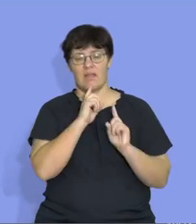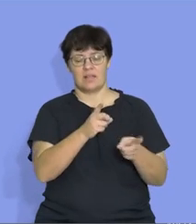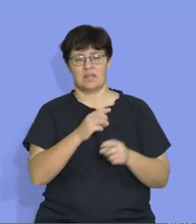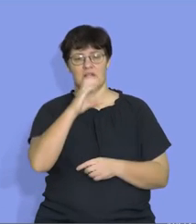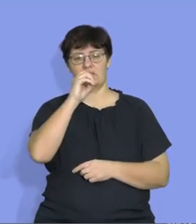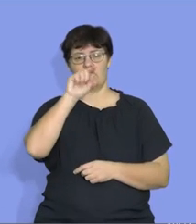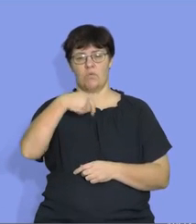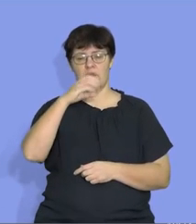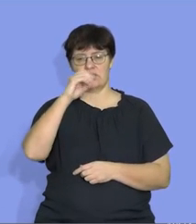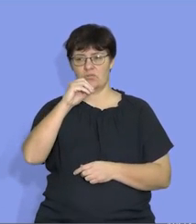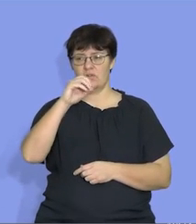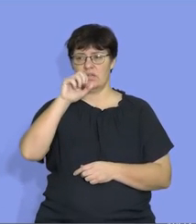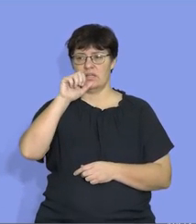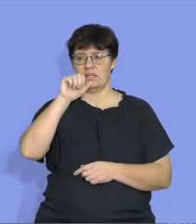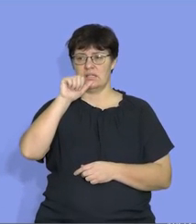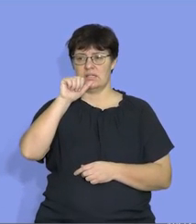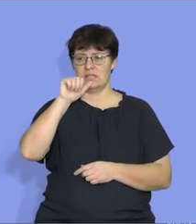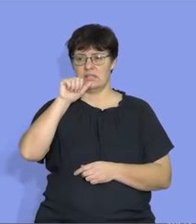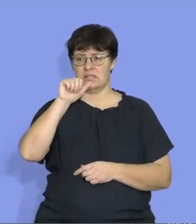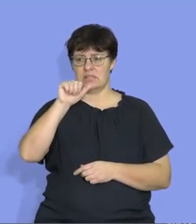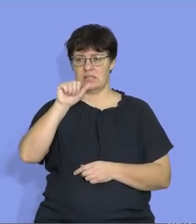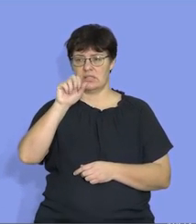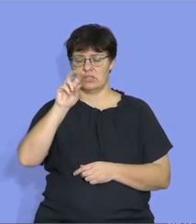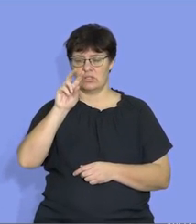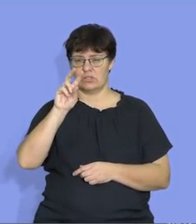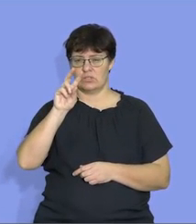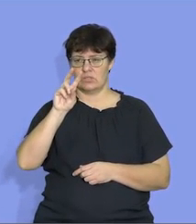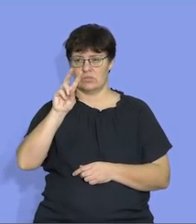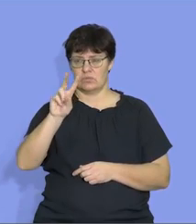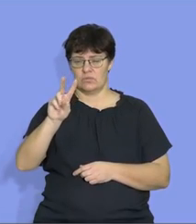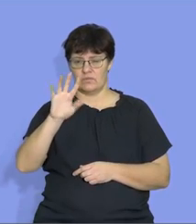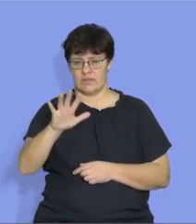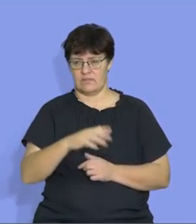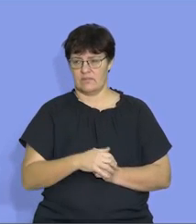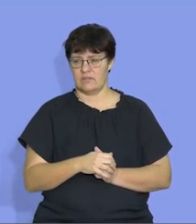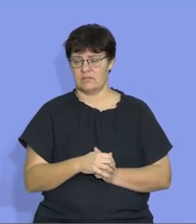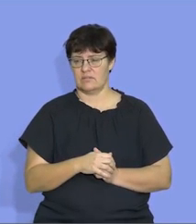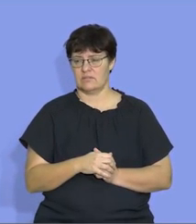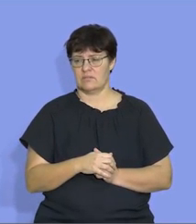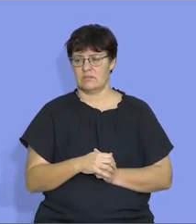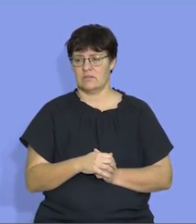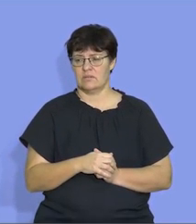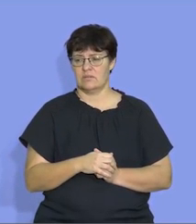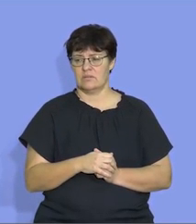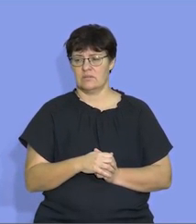concentration of the acid, nitric acid, 0.0625, okay,